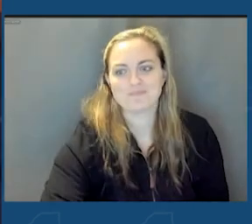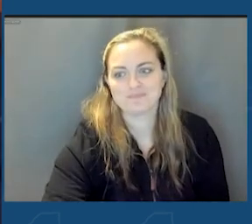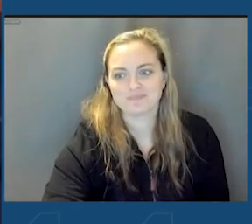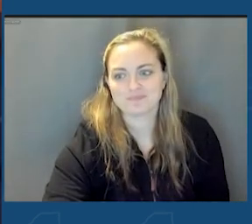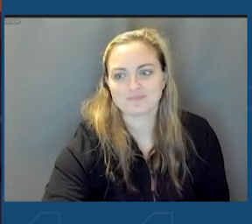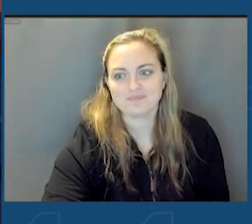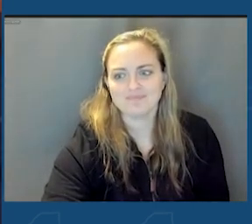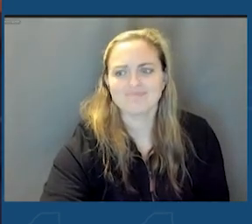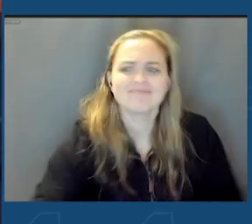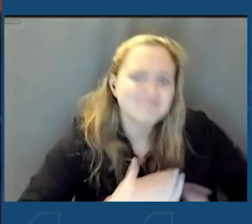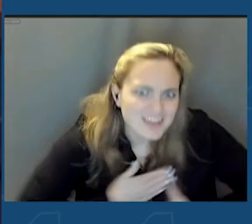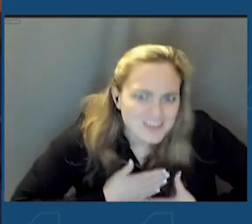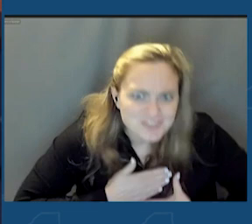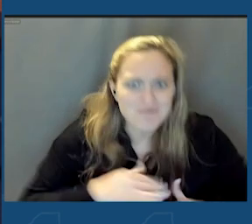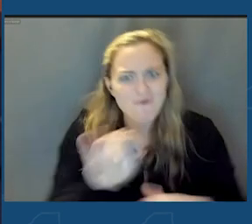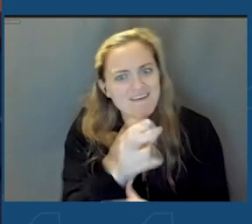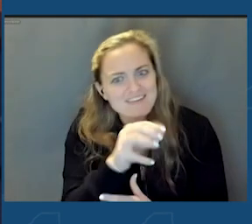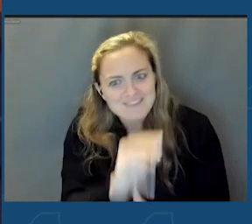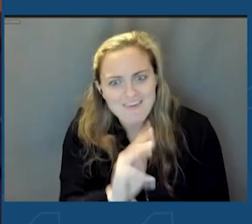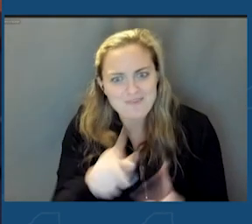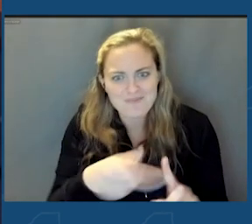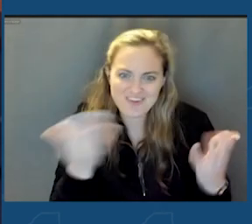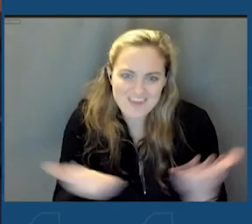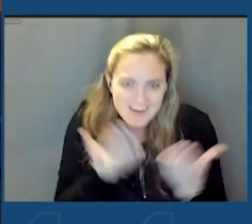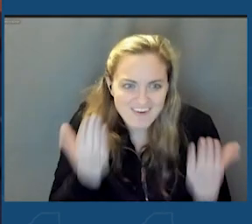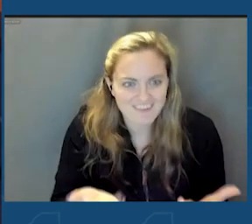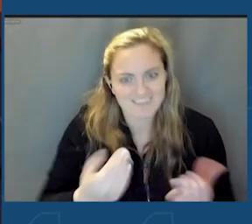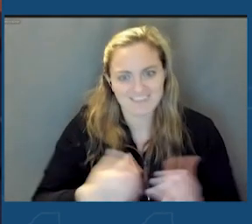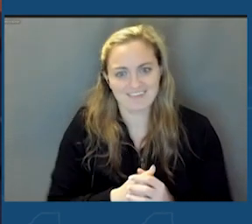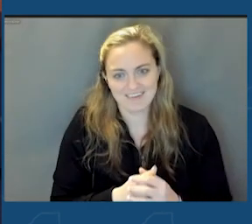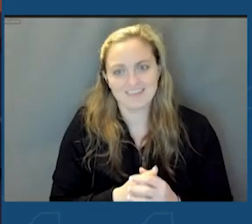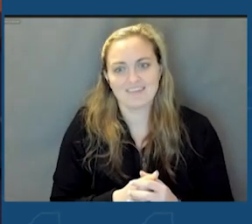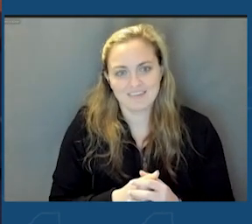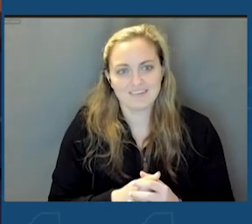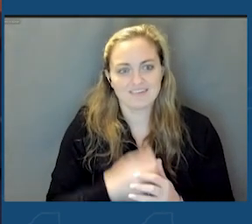enjoy East Harlem while you are here.